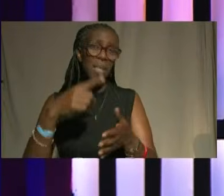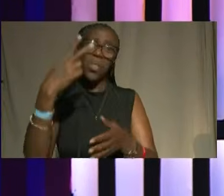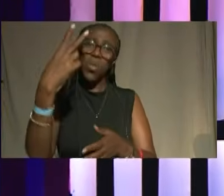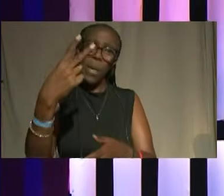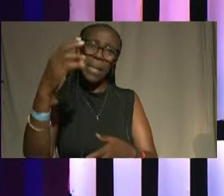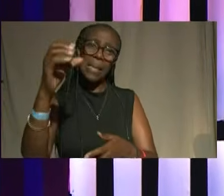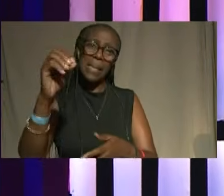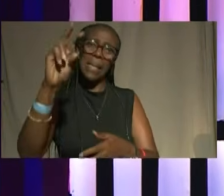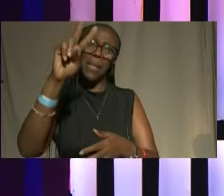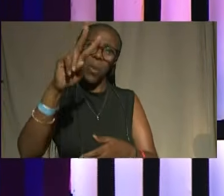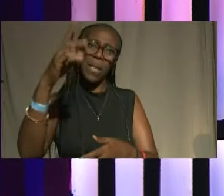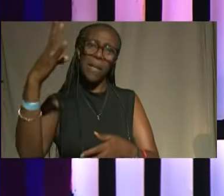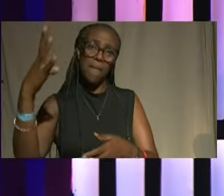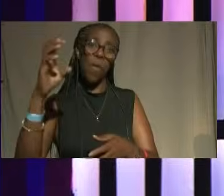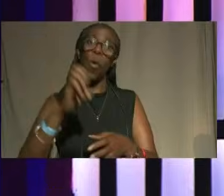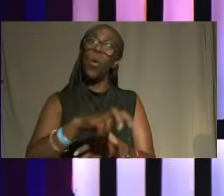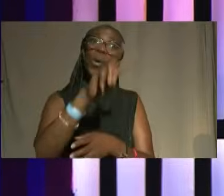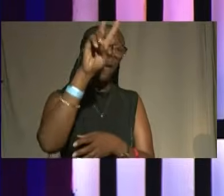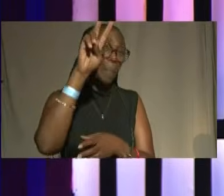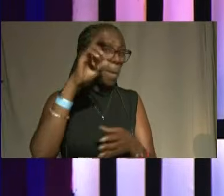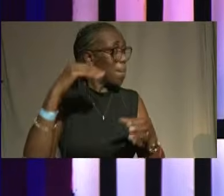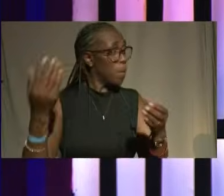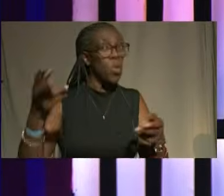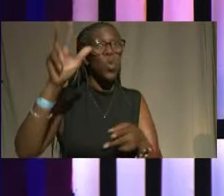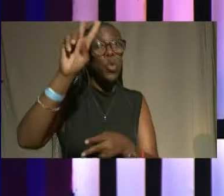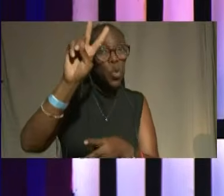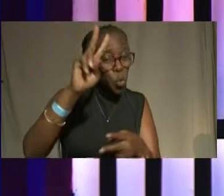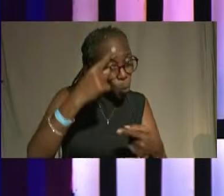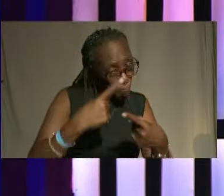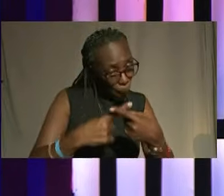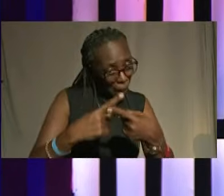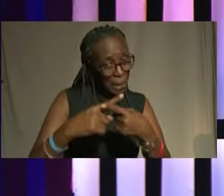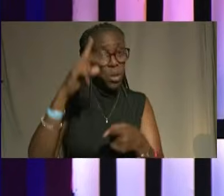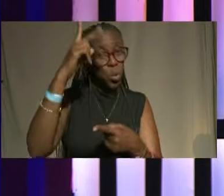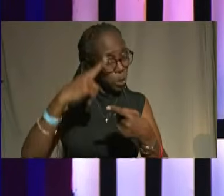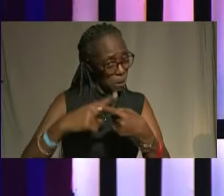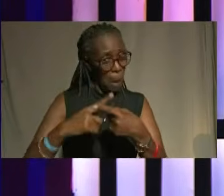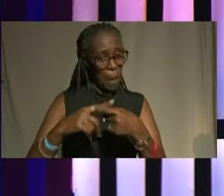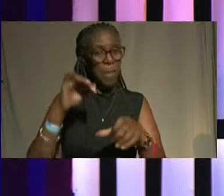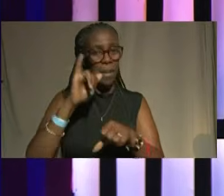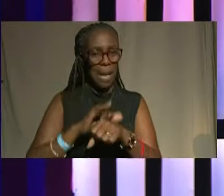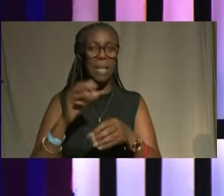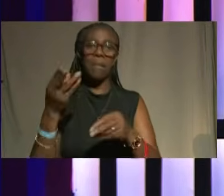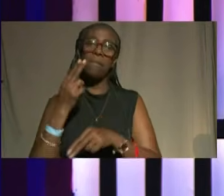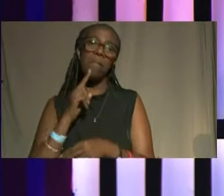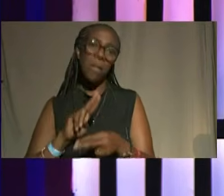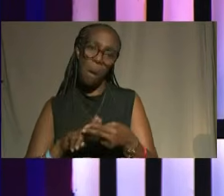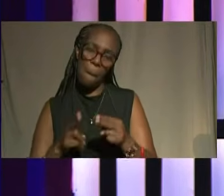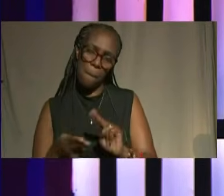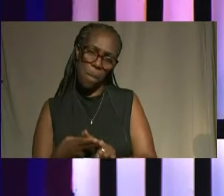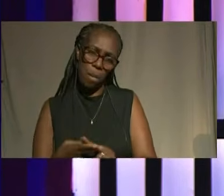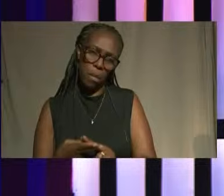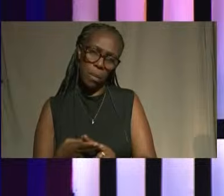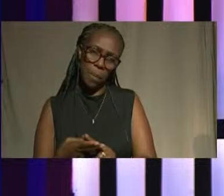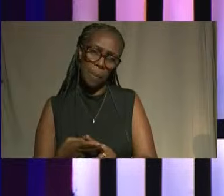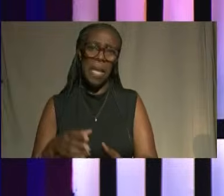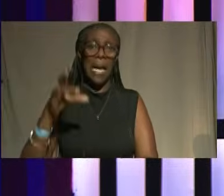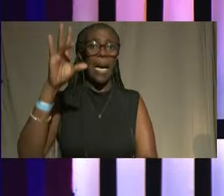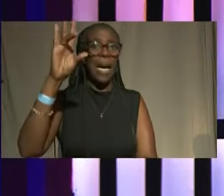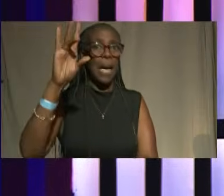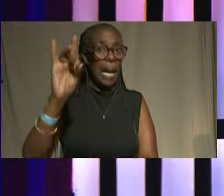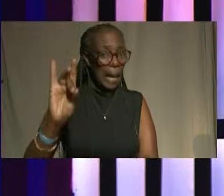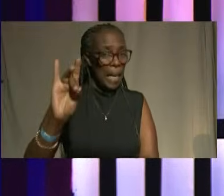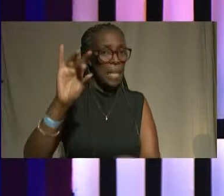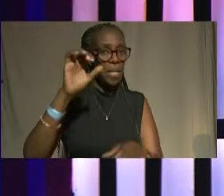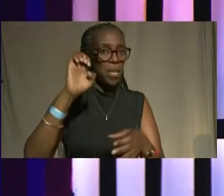is, Jamaicans are more energized to form companies, to come out of the informal sector. DBJ, over that 8-year period,